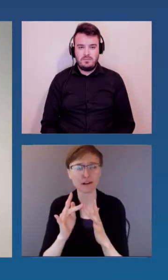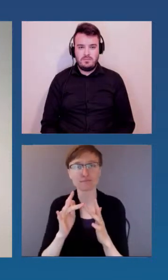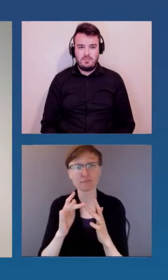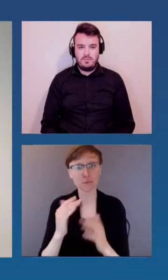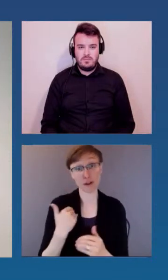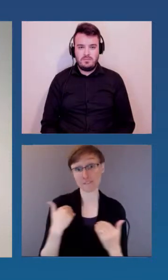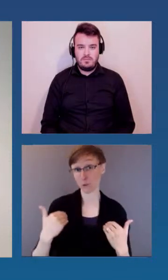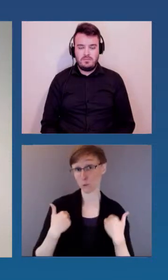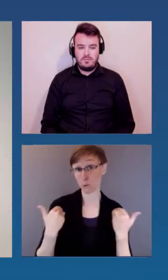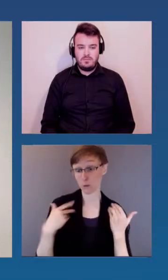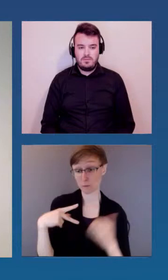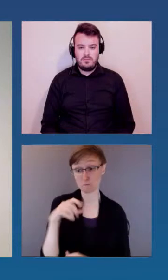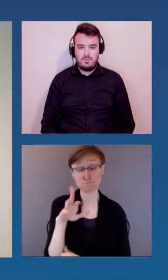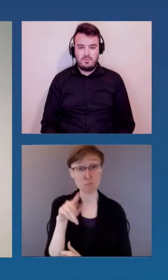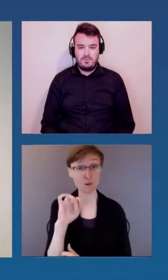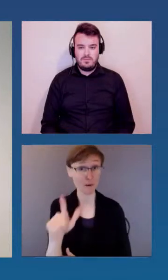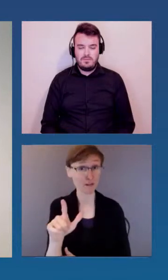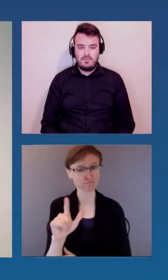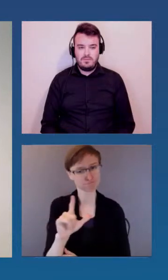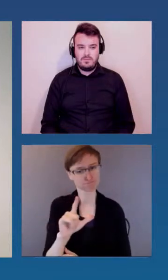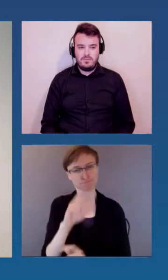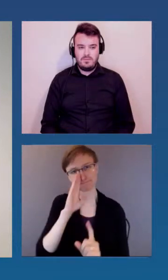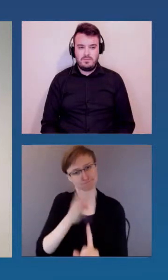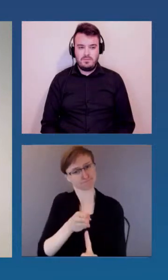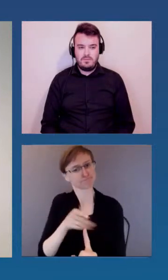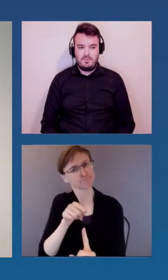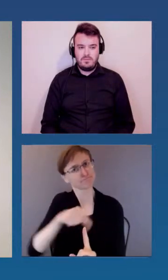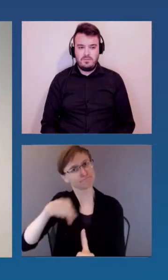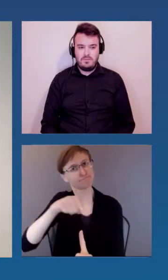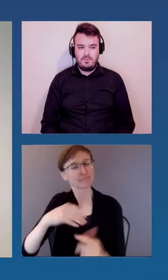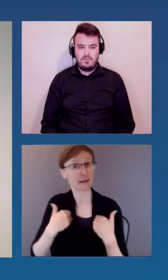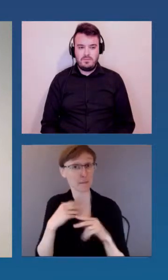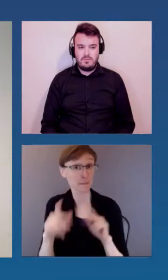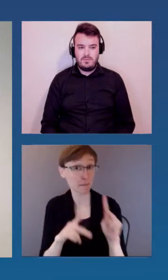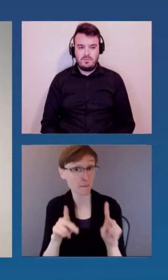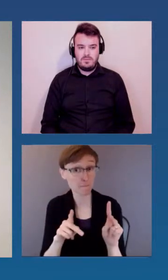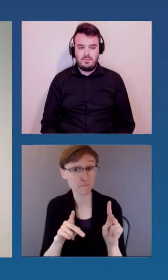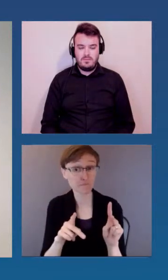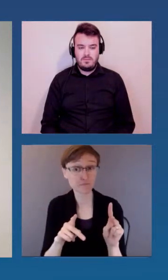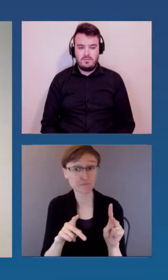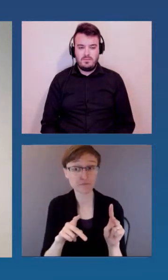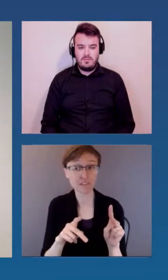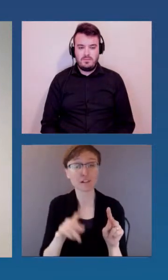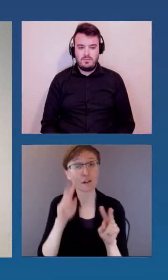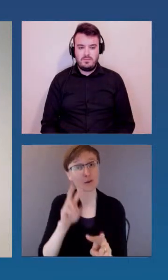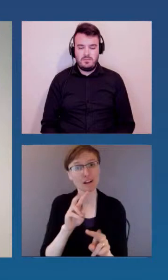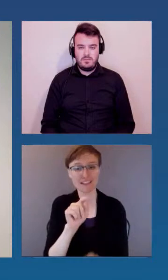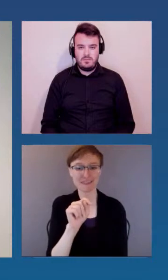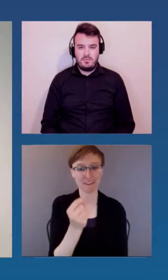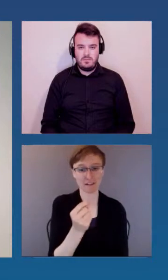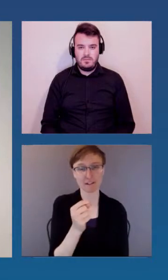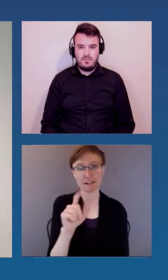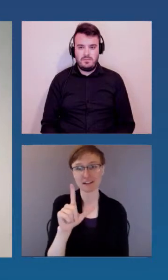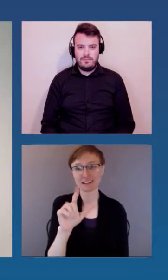in Ottawa, and what to do if you do test positive for COVID-19. There's a lot more there I encourage you to